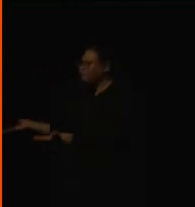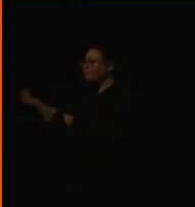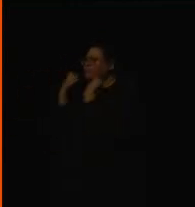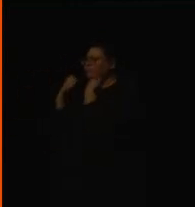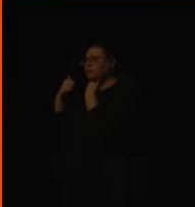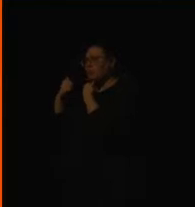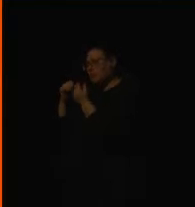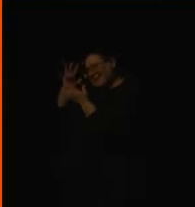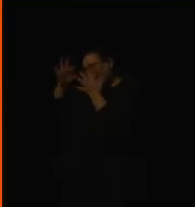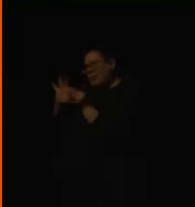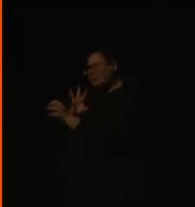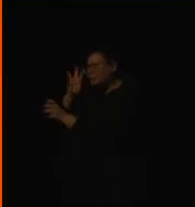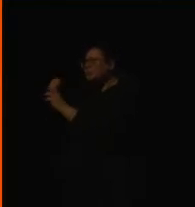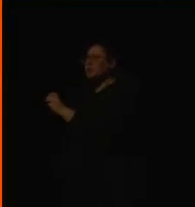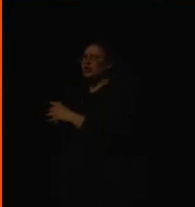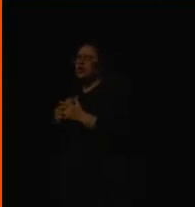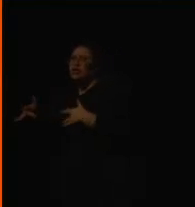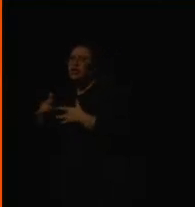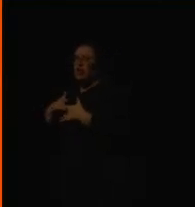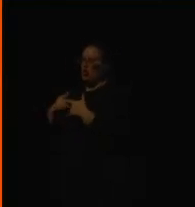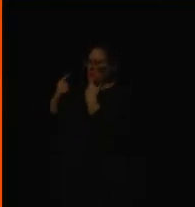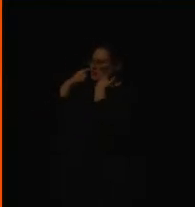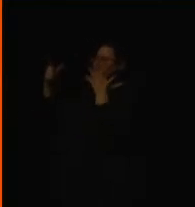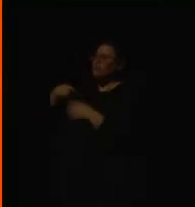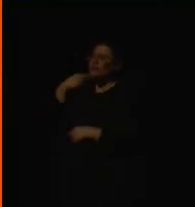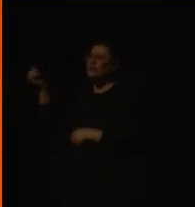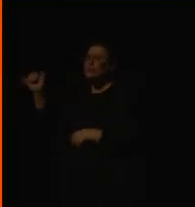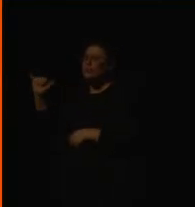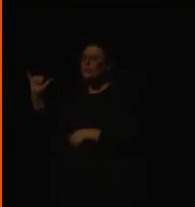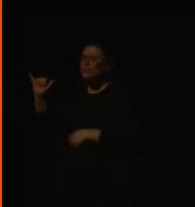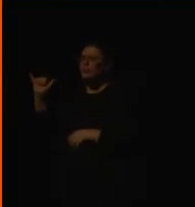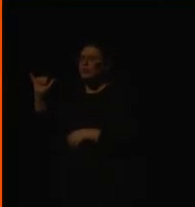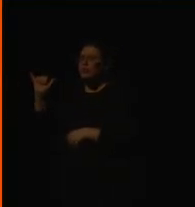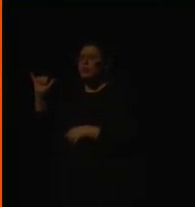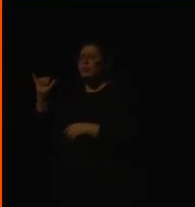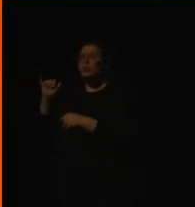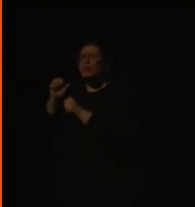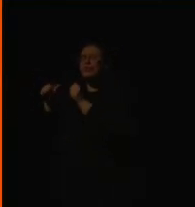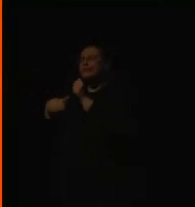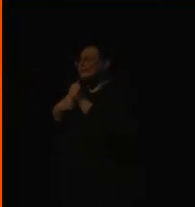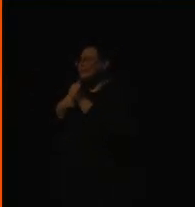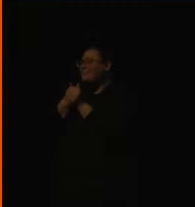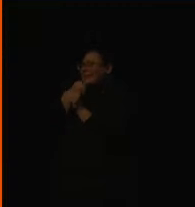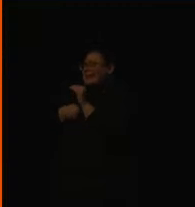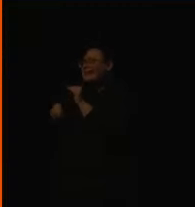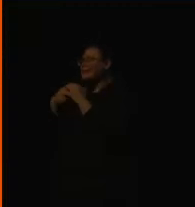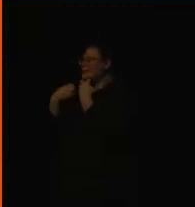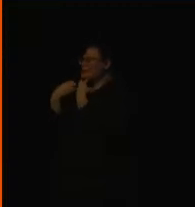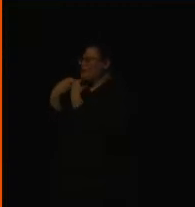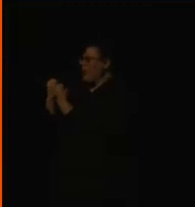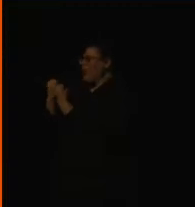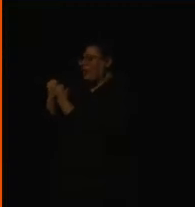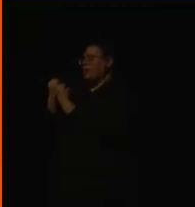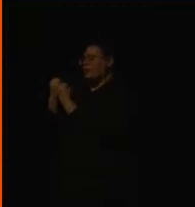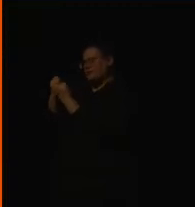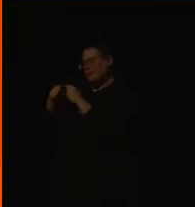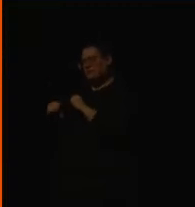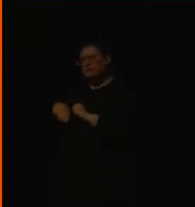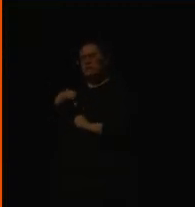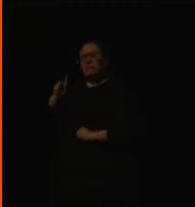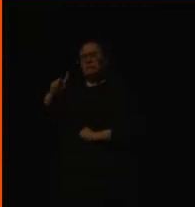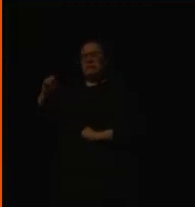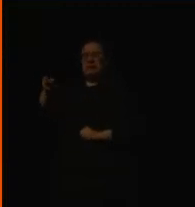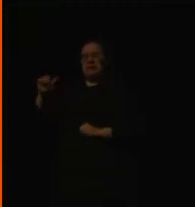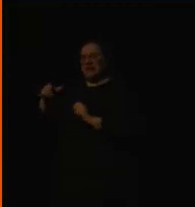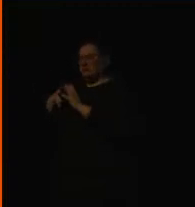to become implicated. It was a story of immense hidden strength and unshakable dignity. And over time, the sound of that